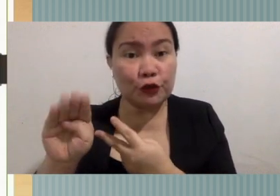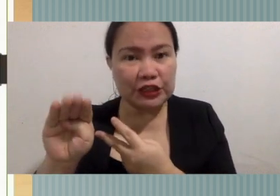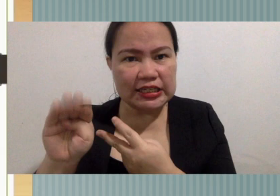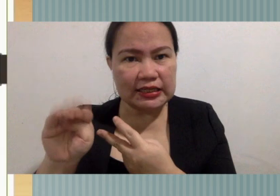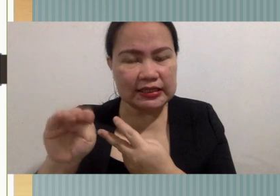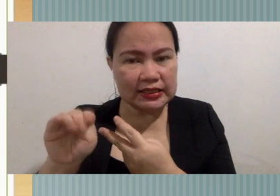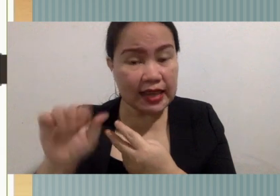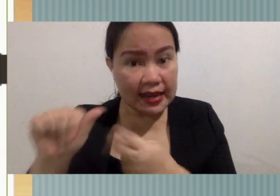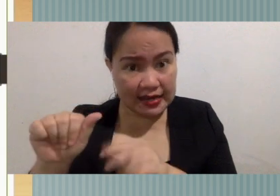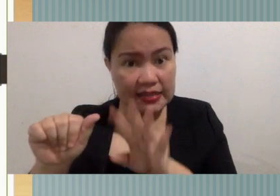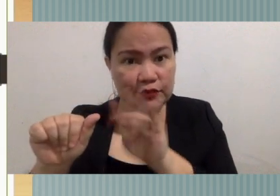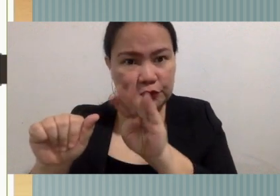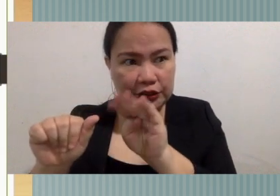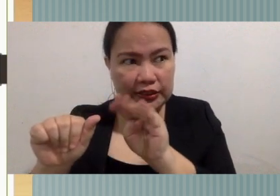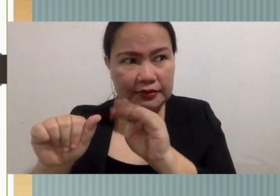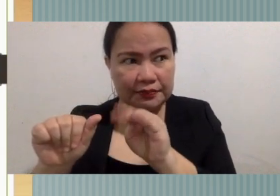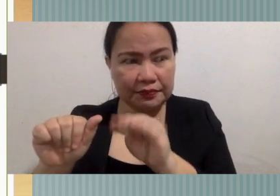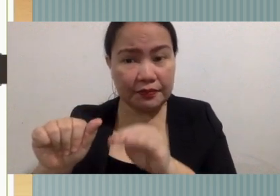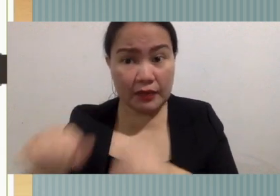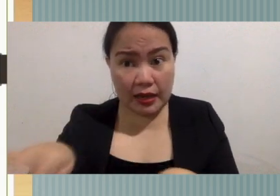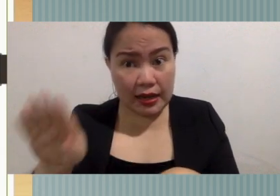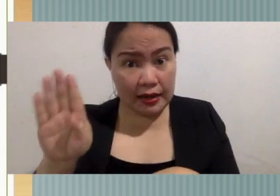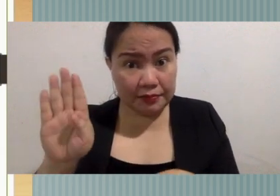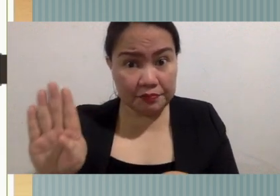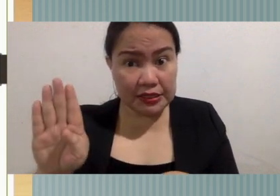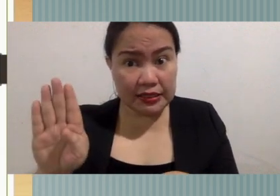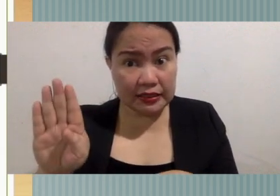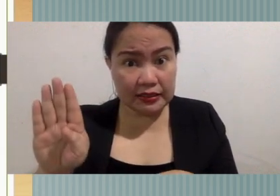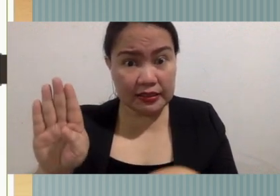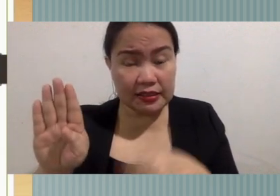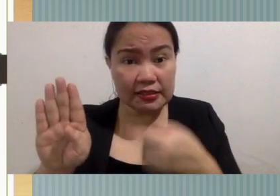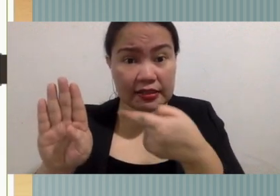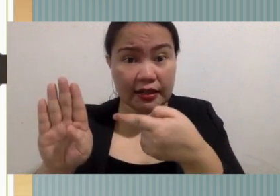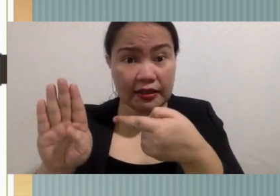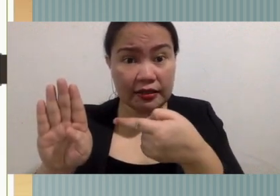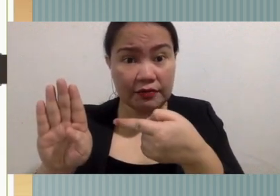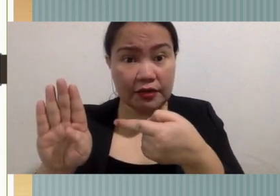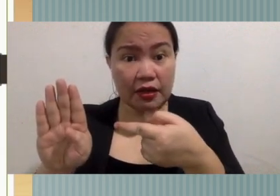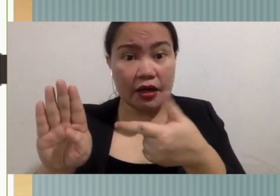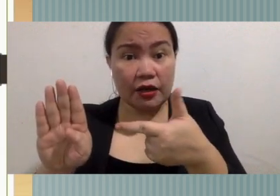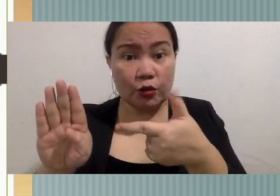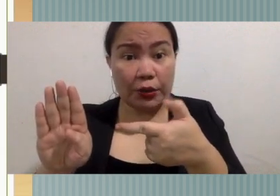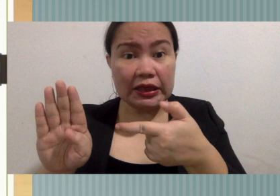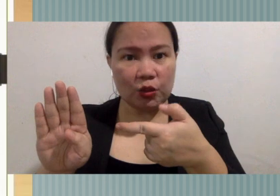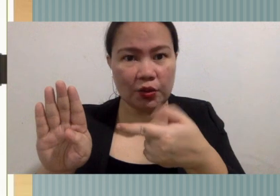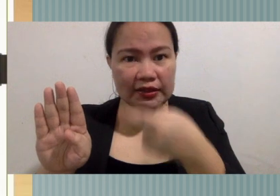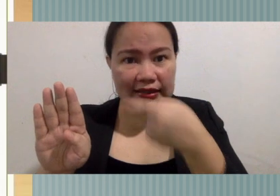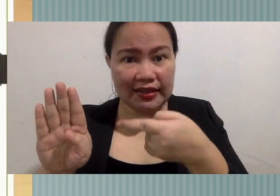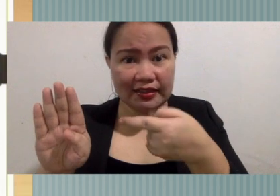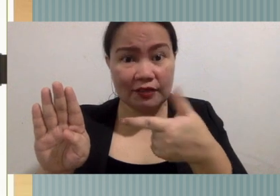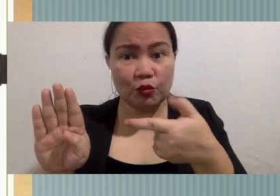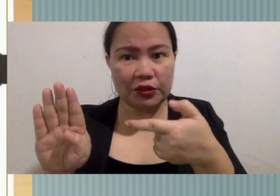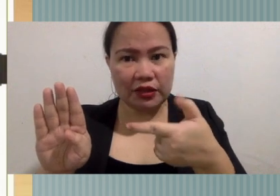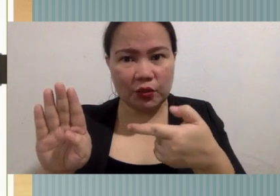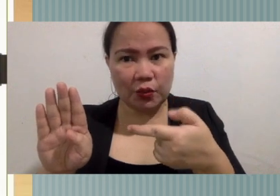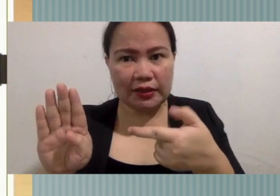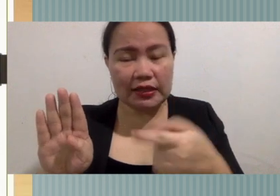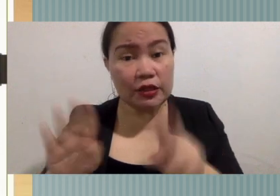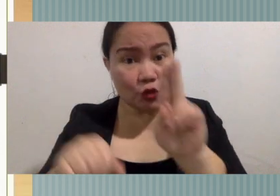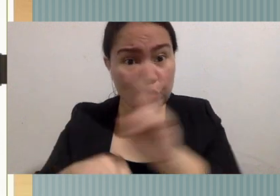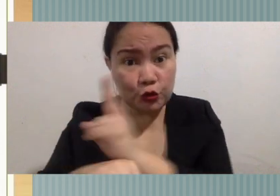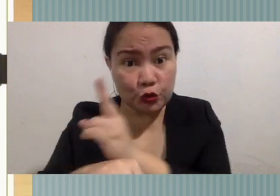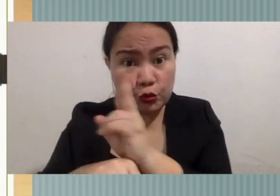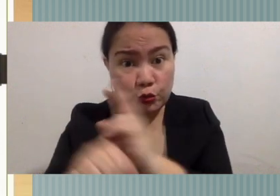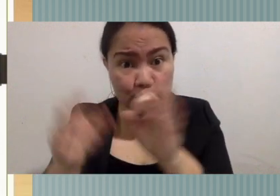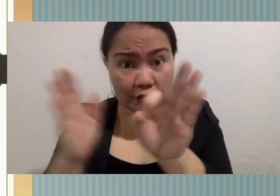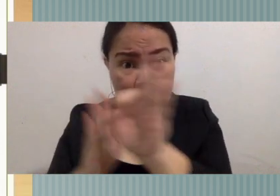course, that is 14. And yung value ng b natin dito ay negative 21. So,